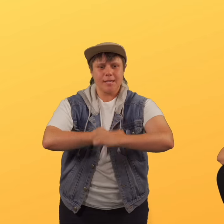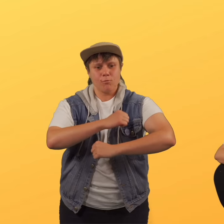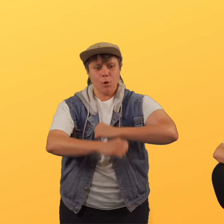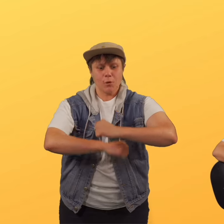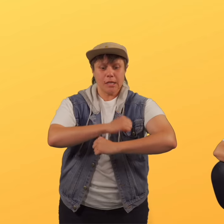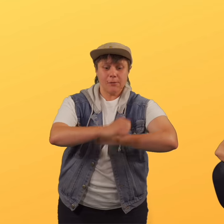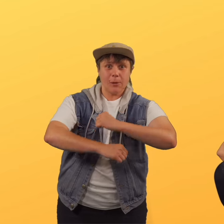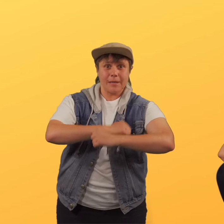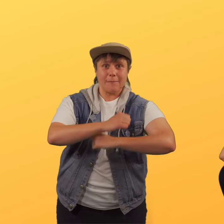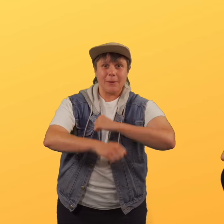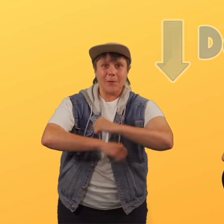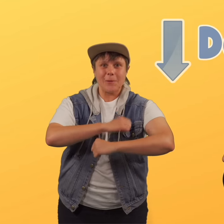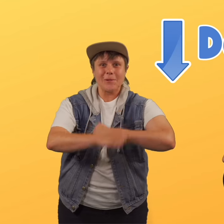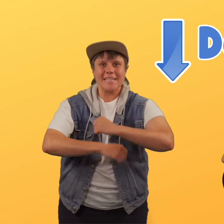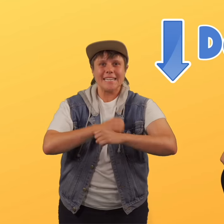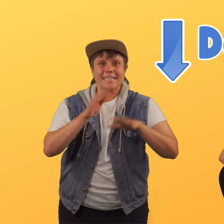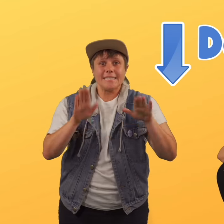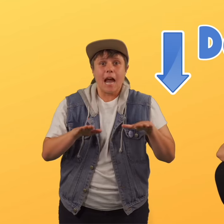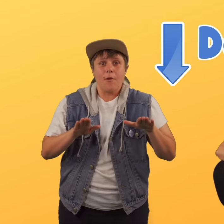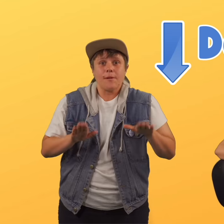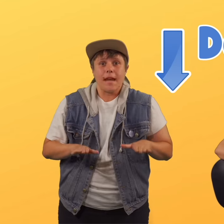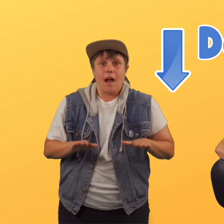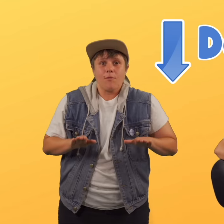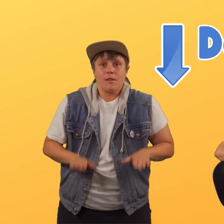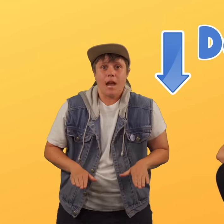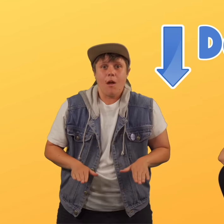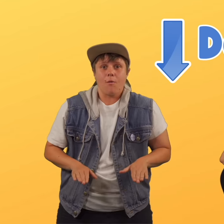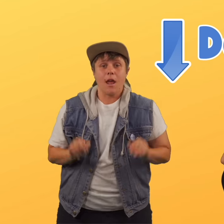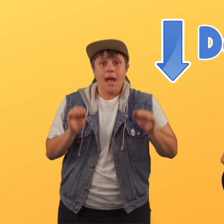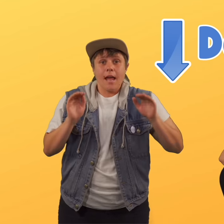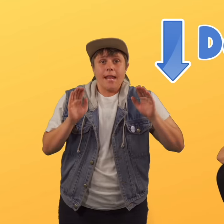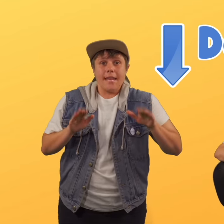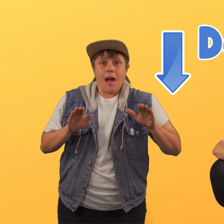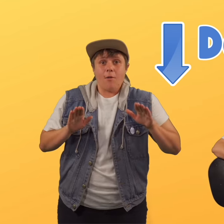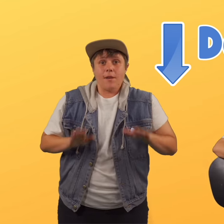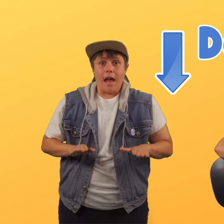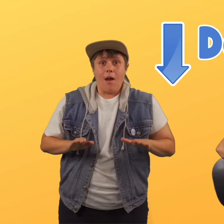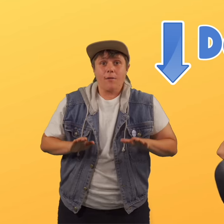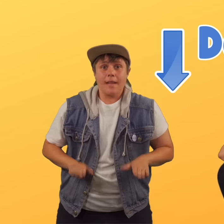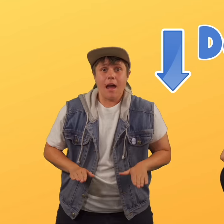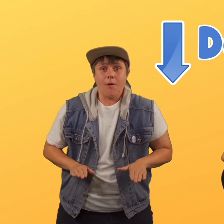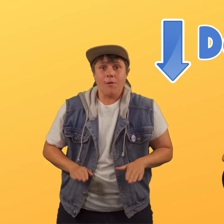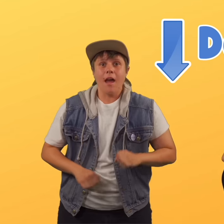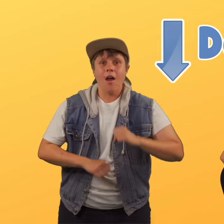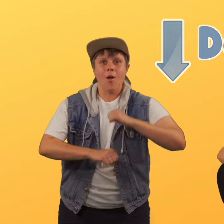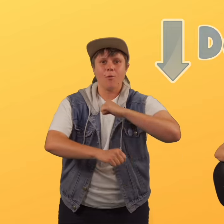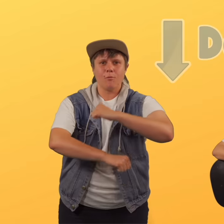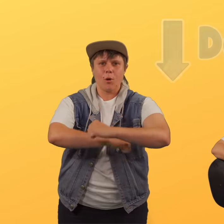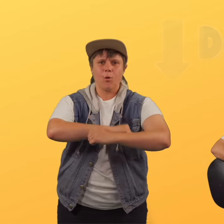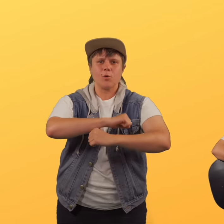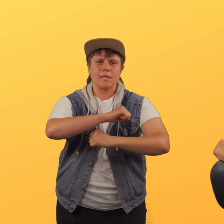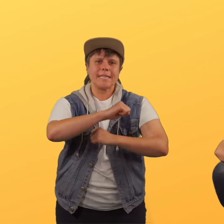Roly-roly-poly, roly-roly-poly, down, down, down, down, down, down.